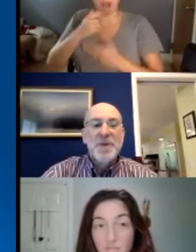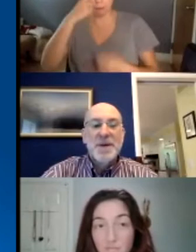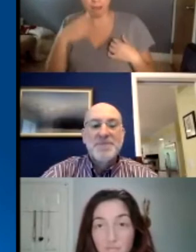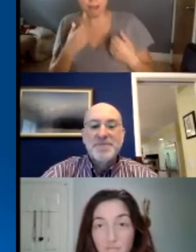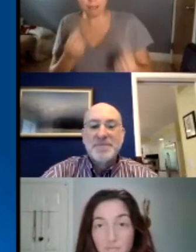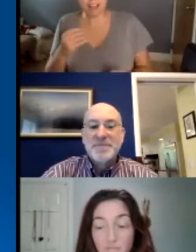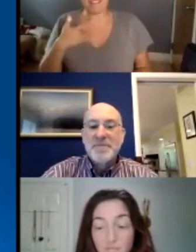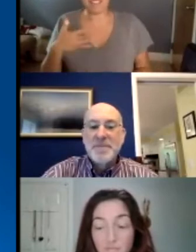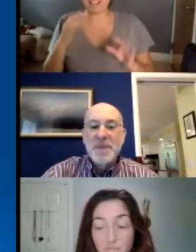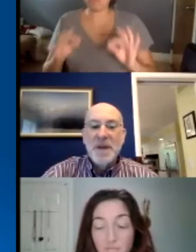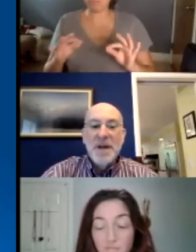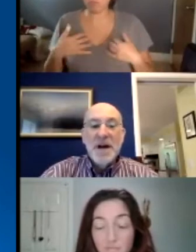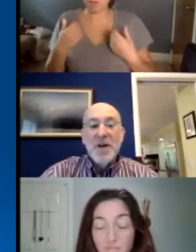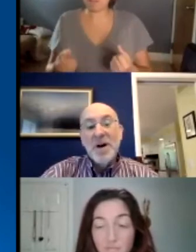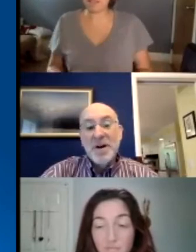of well-being.